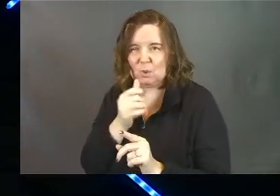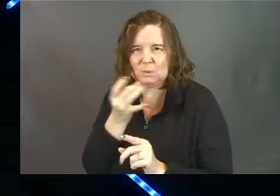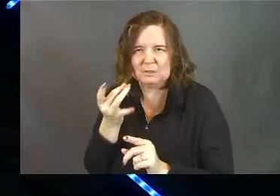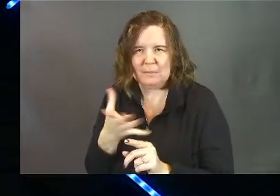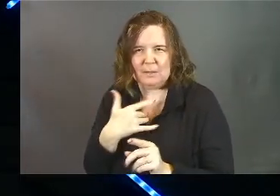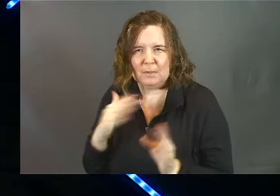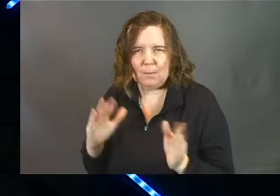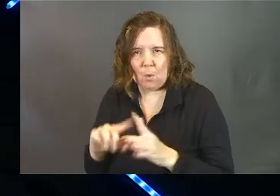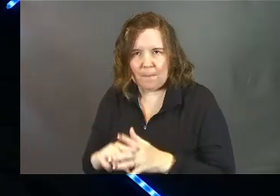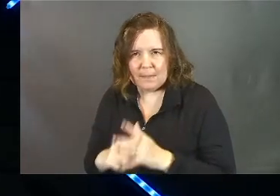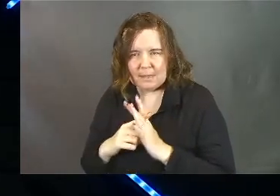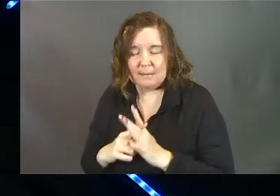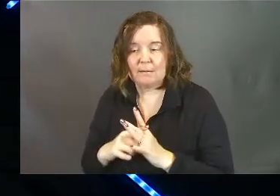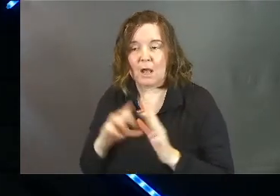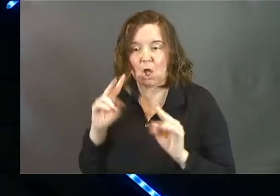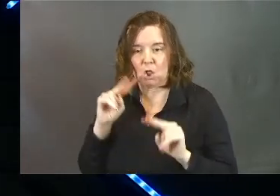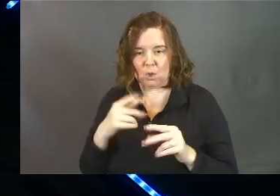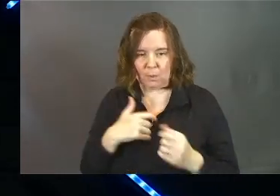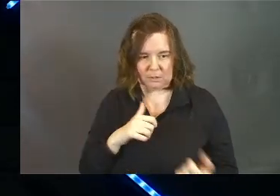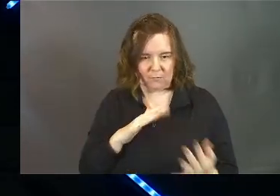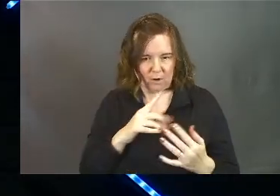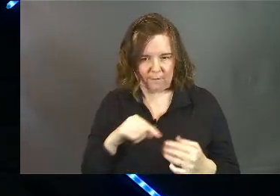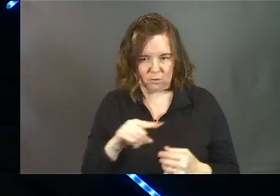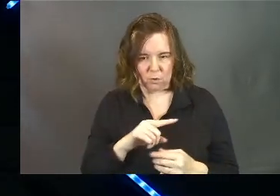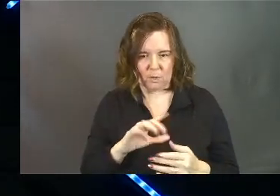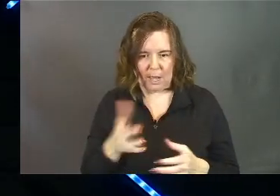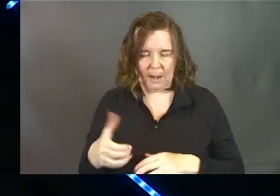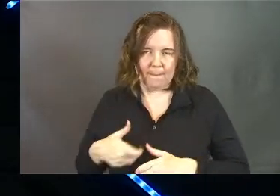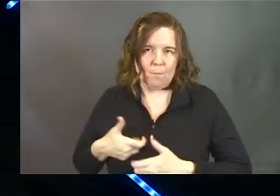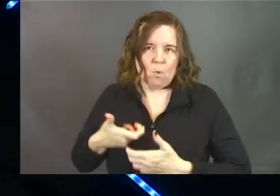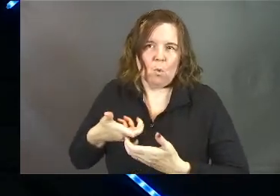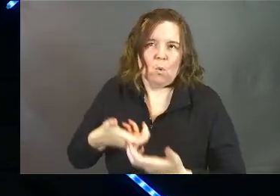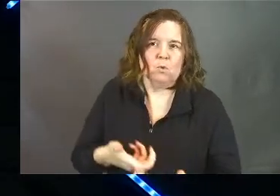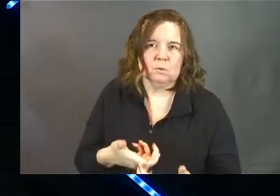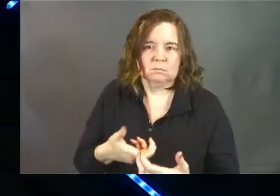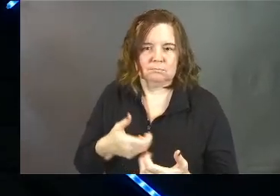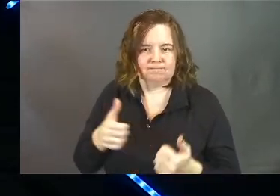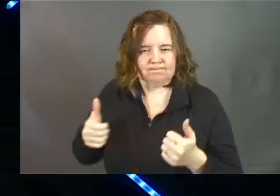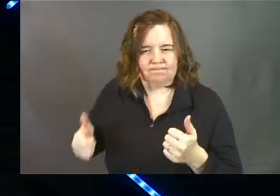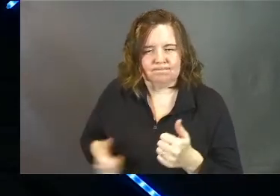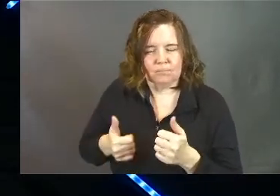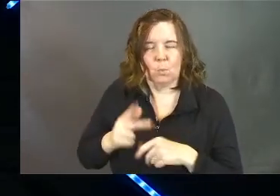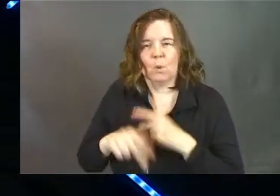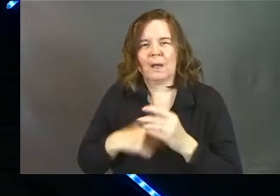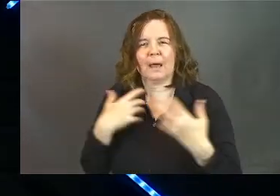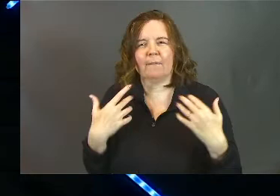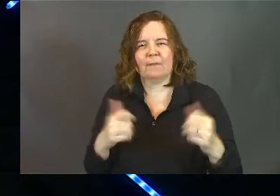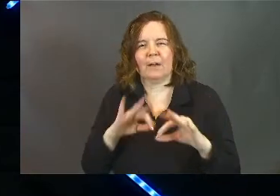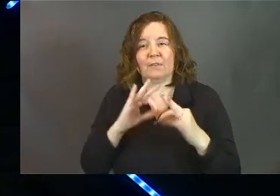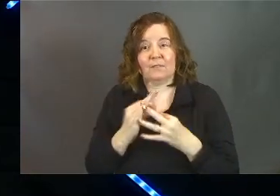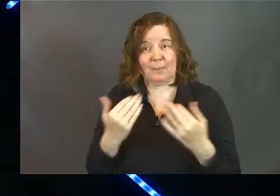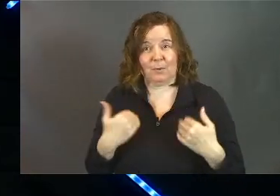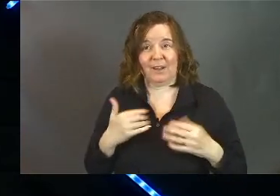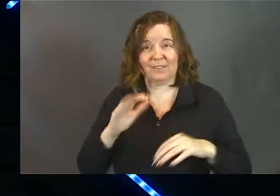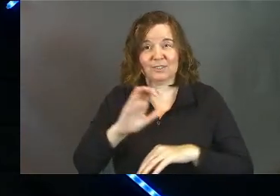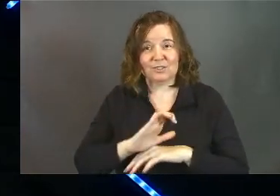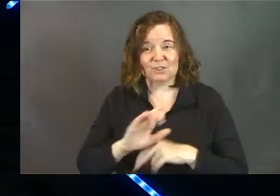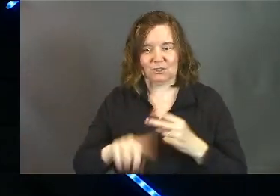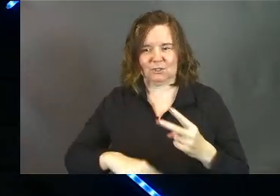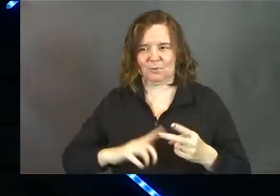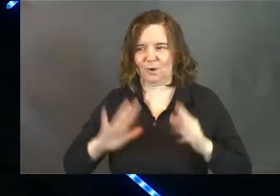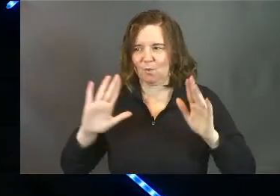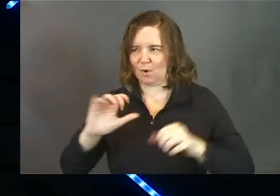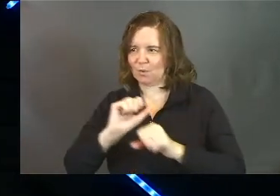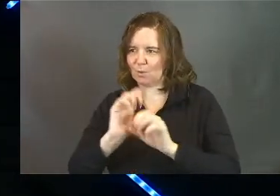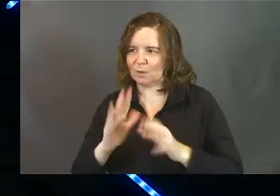despise the day of small beginnings, and look at what's in front of you, and pour into it, and go after it. What kind of healthy families could we have in this church? What kind of